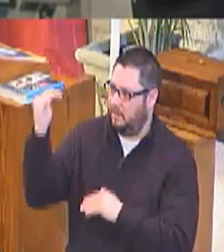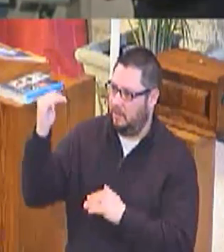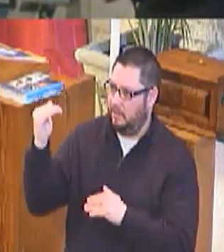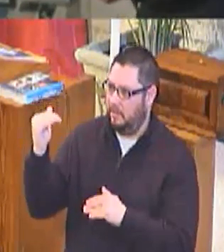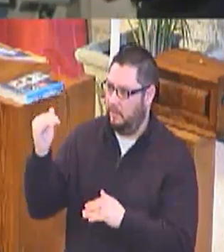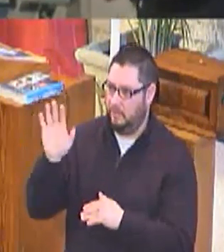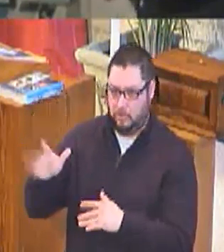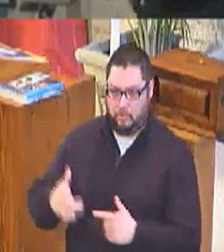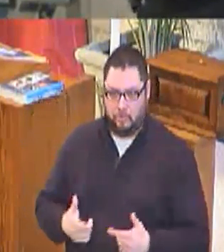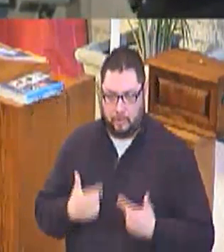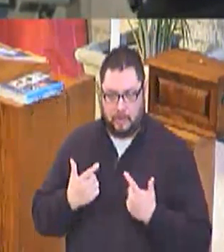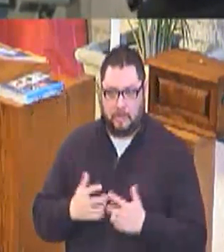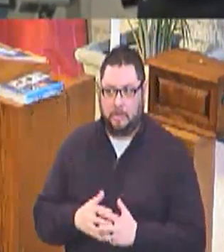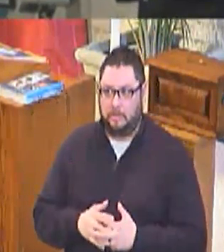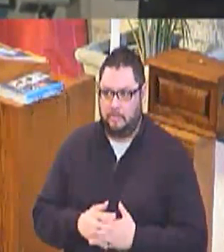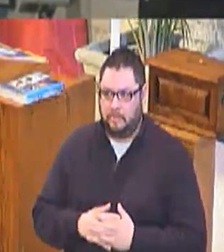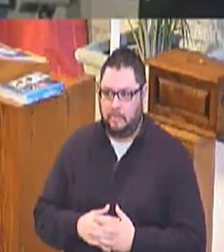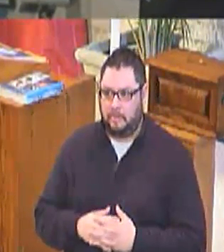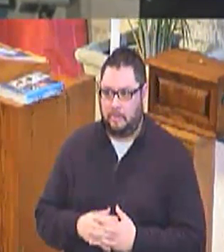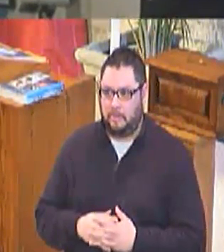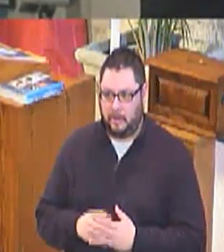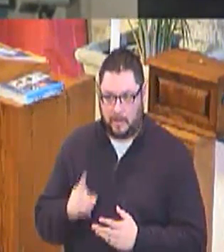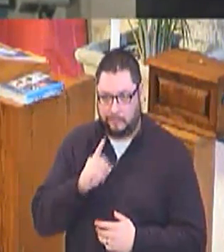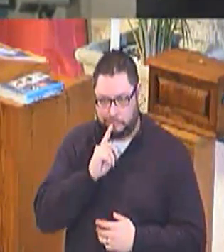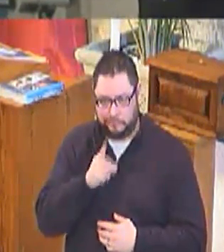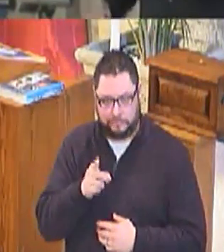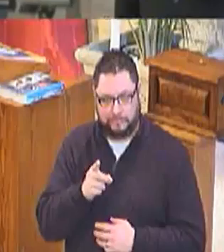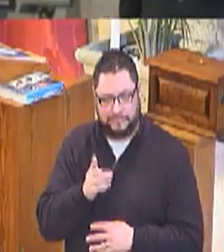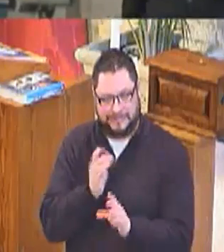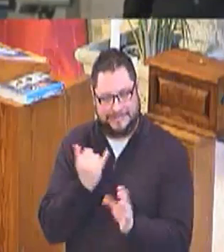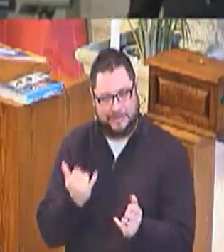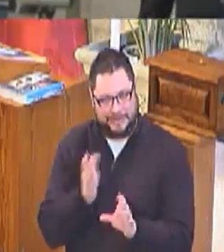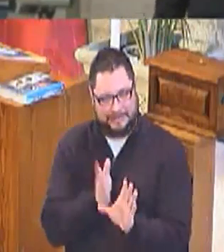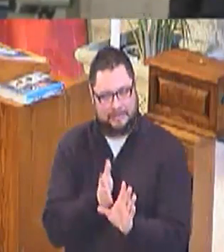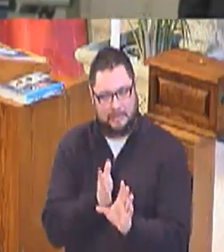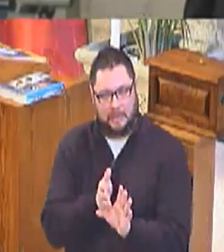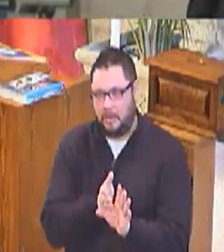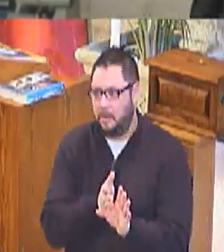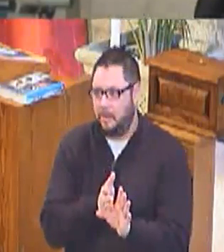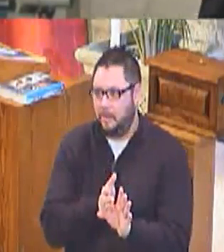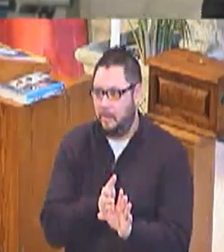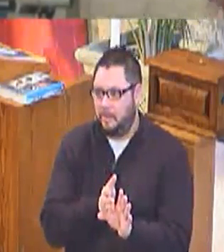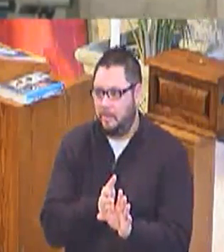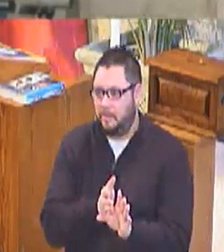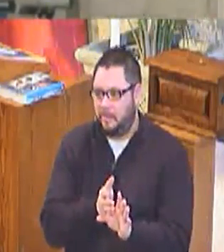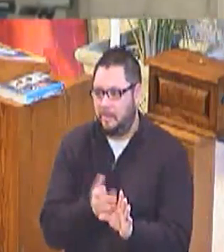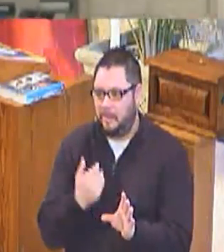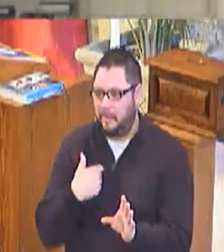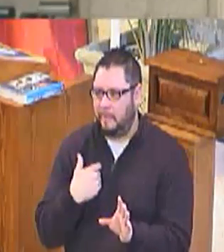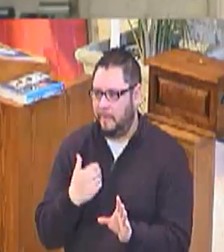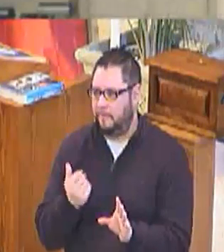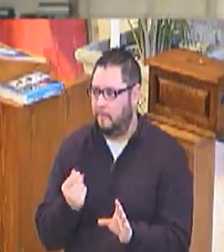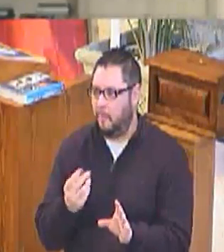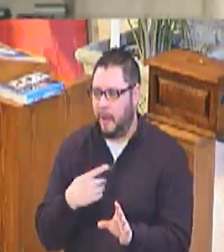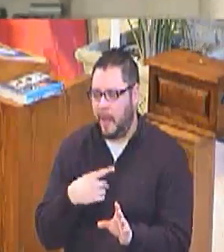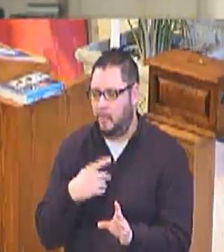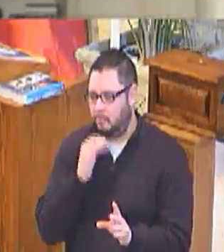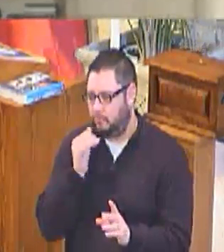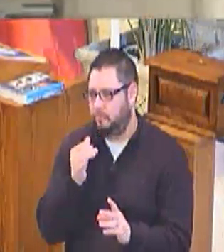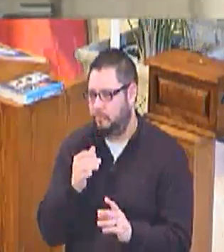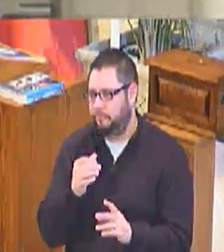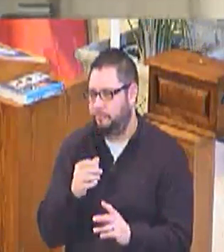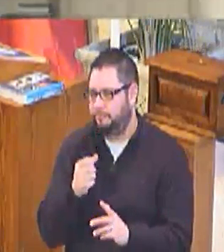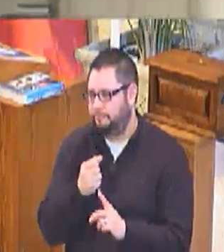in your life. I'm sure of that. In Psychology Today, they made a few lists, and I just want to hit on a couple of